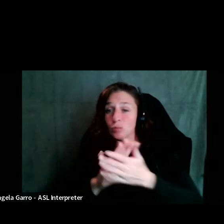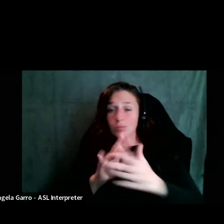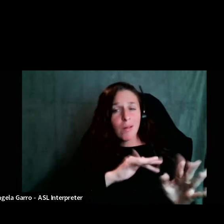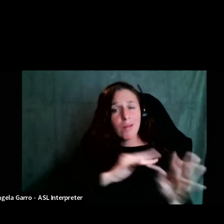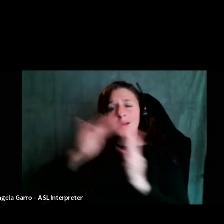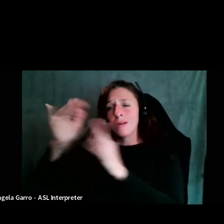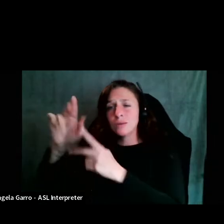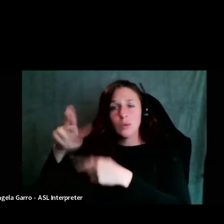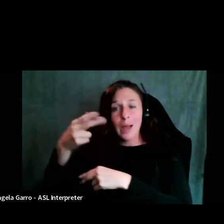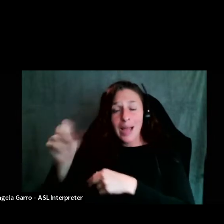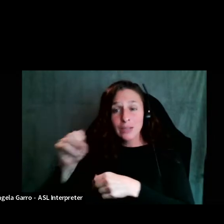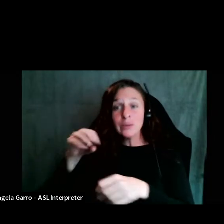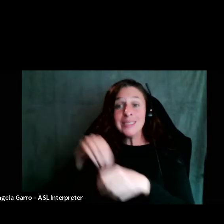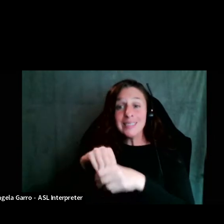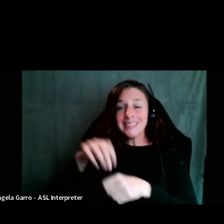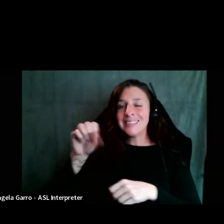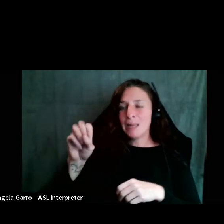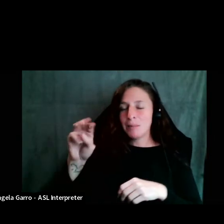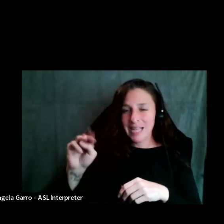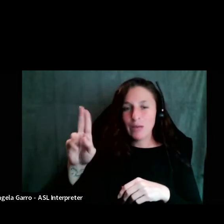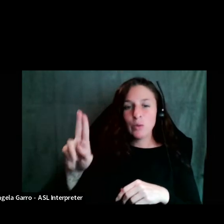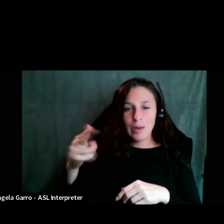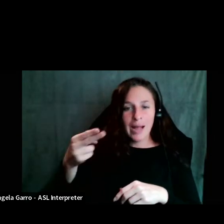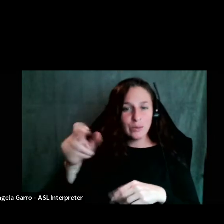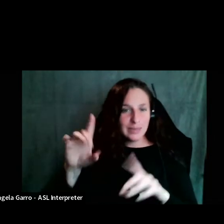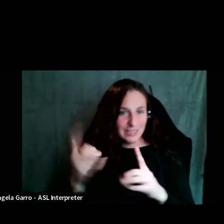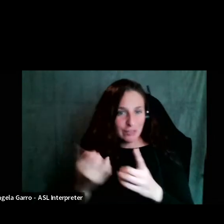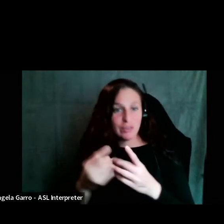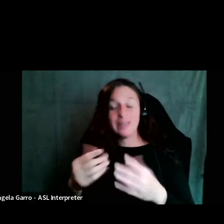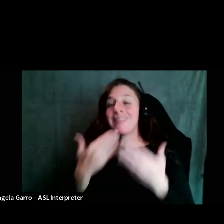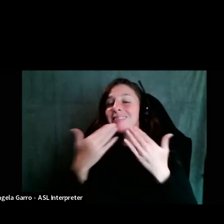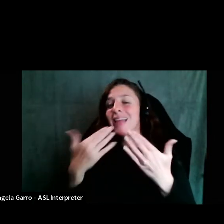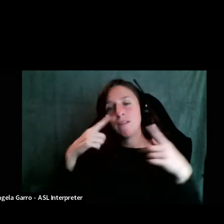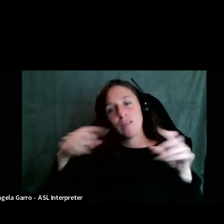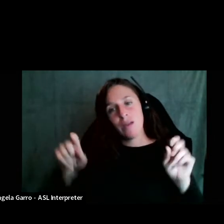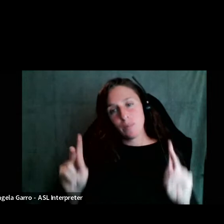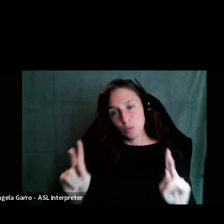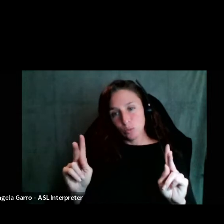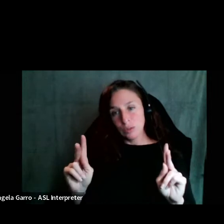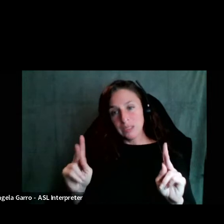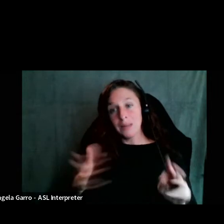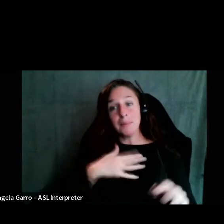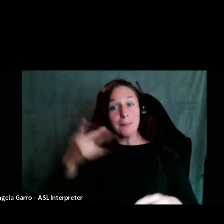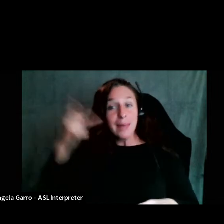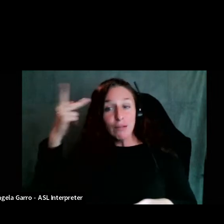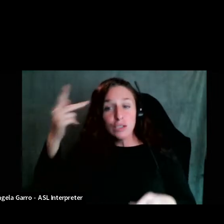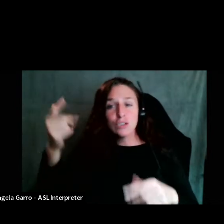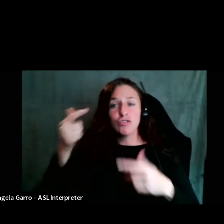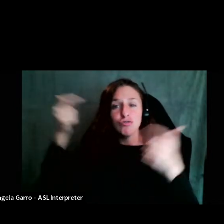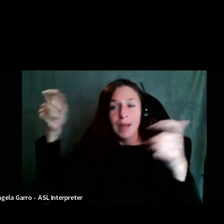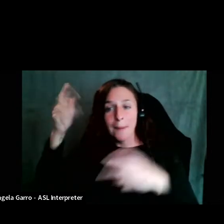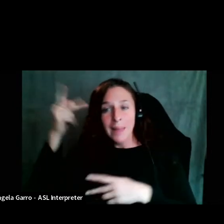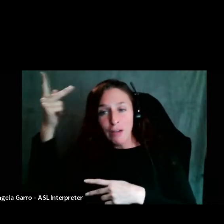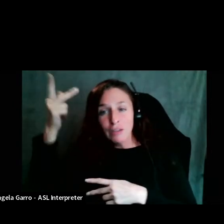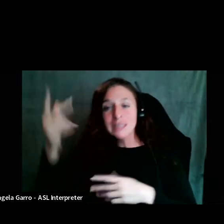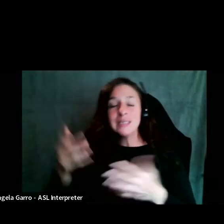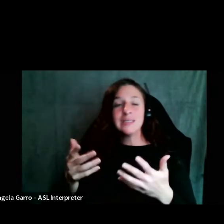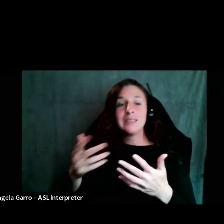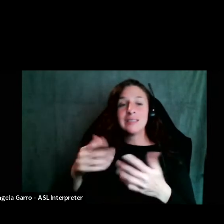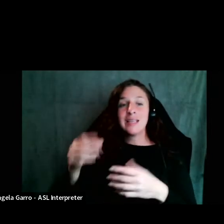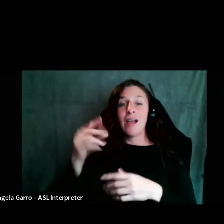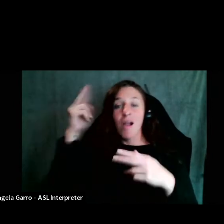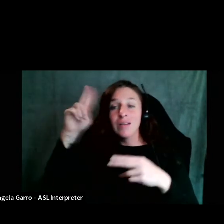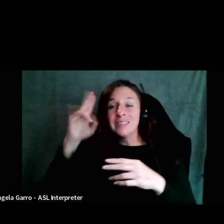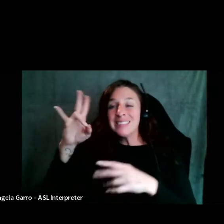school in the San Mateo Union High School District. And I want to thank you for this opportunity. My parents, grandparents, uncles, and 7 generations of